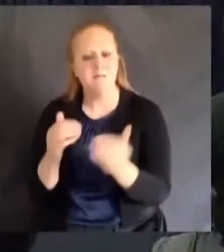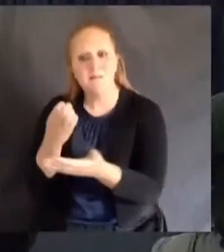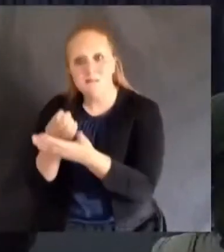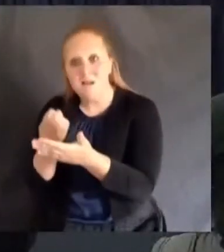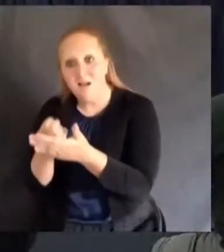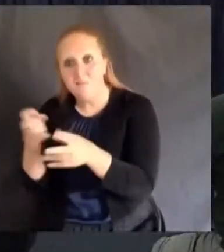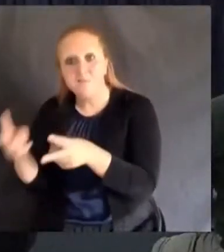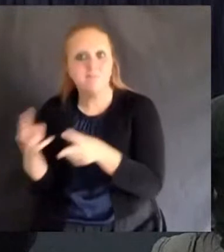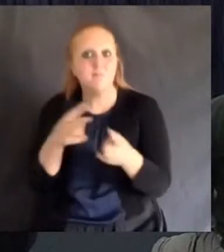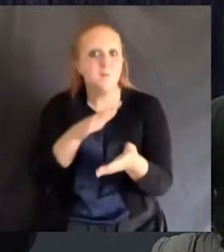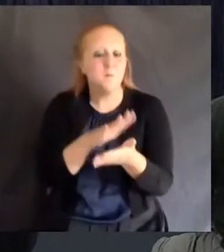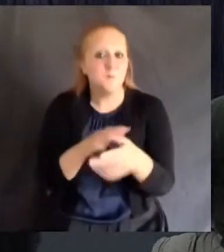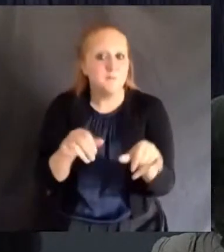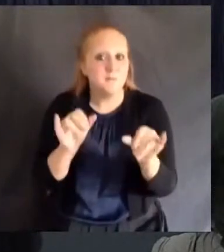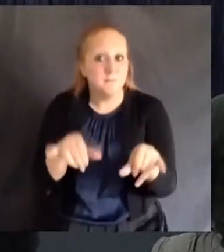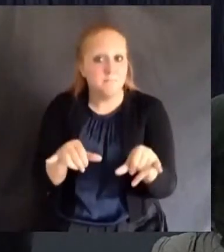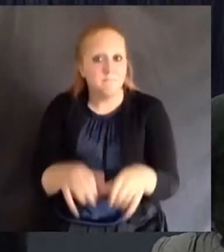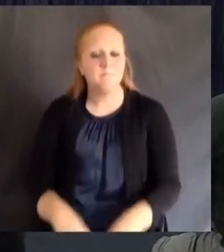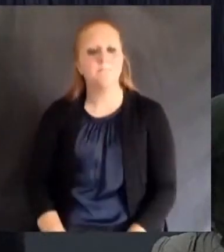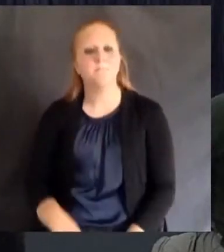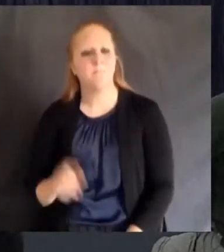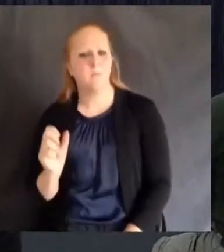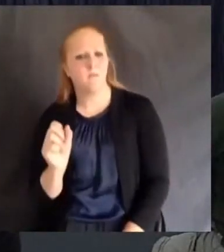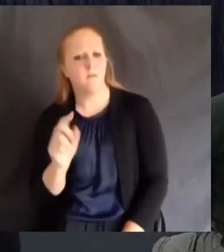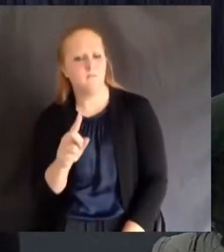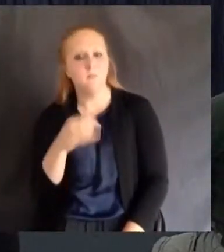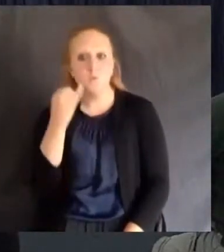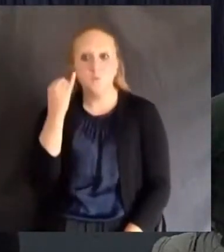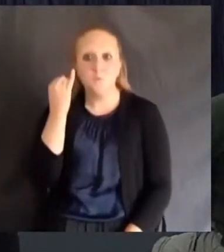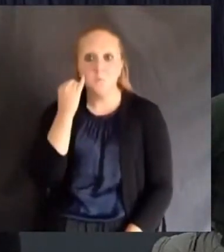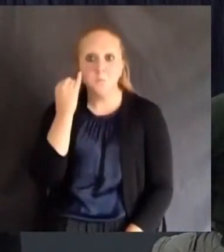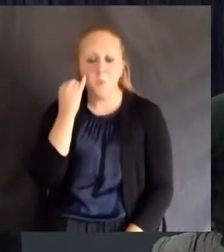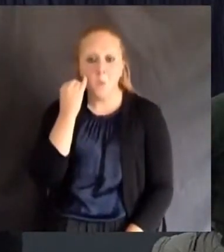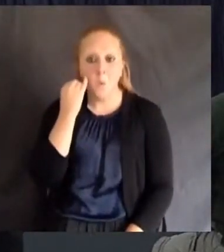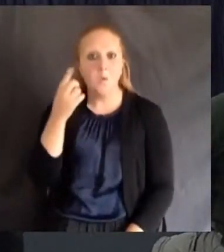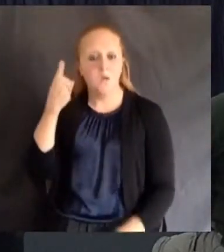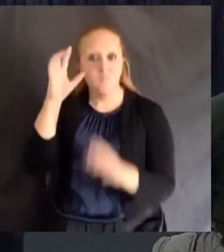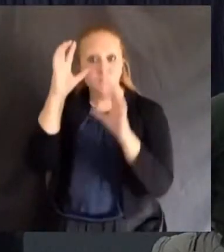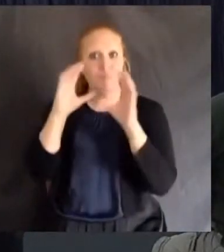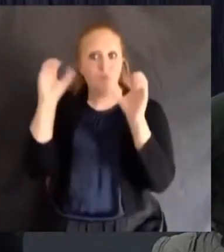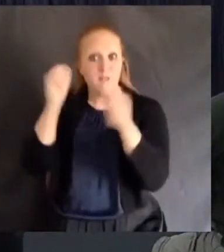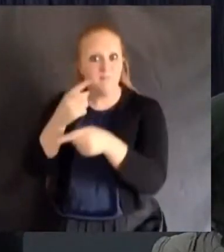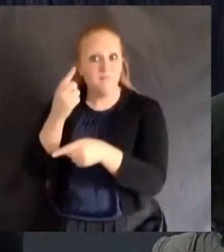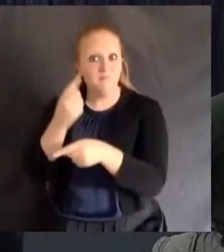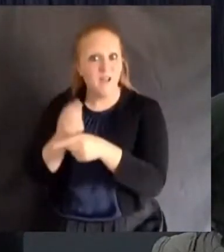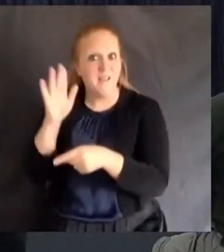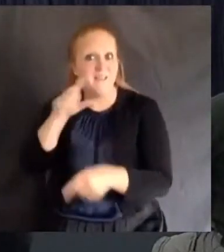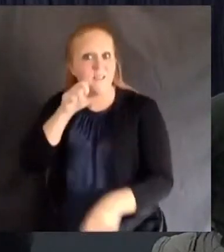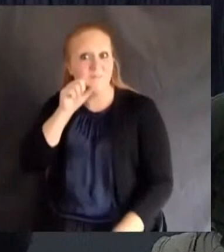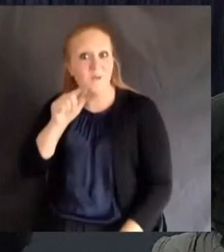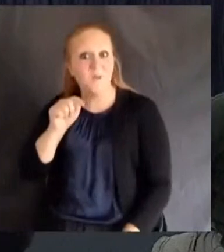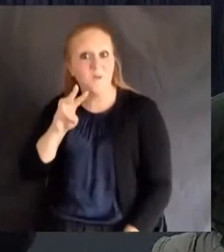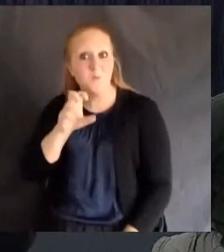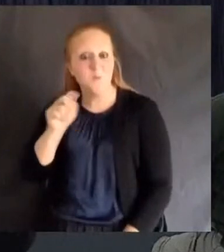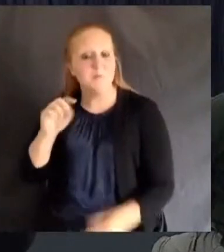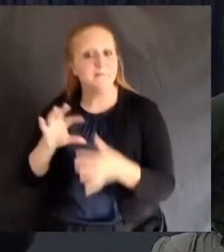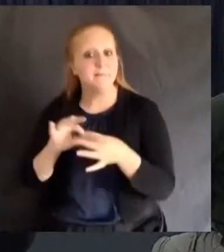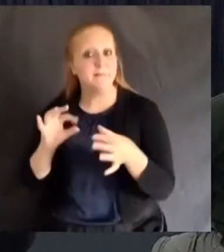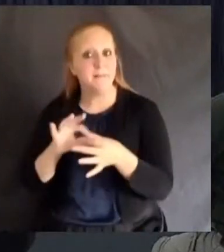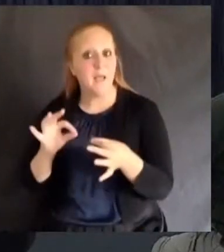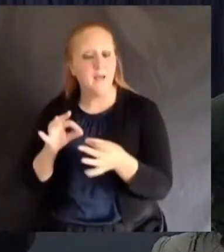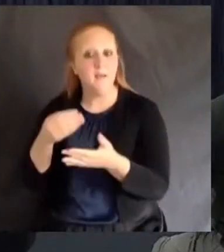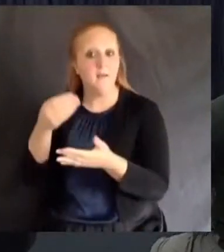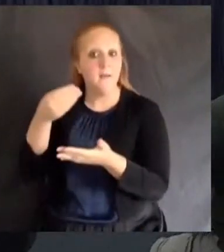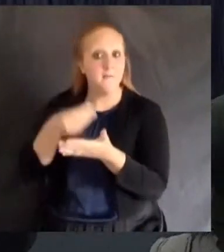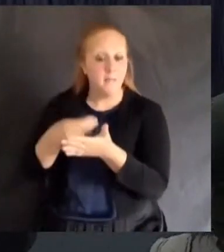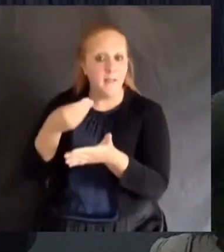if you've seen the president's tweet where he said that he might cut off federal aid to schools that don't. Yeah, I know. Threaten me. It's not the first